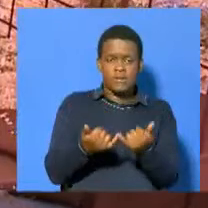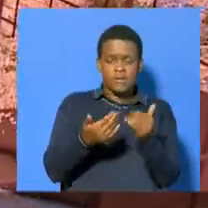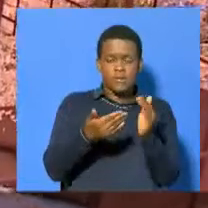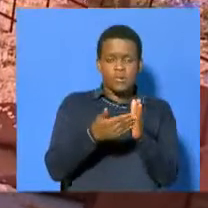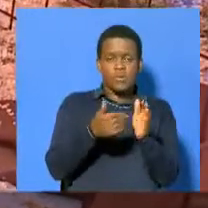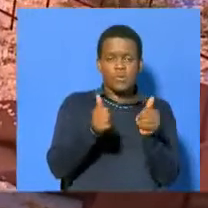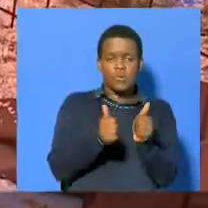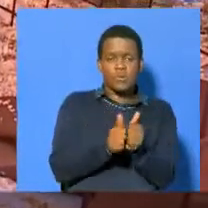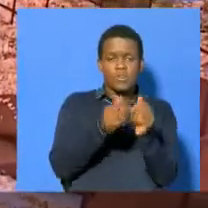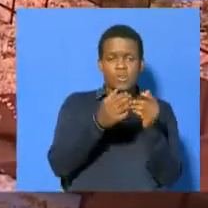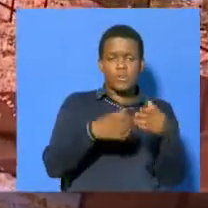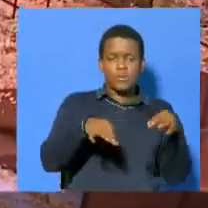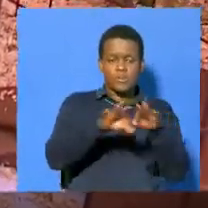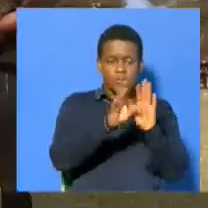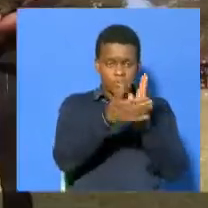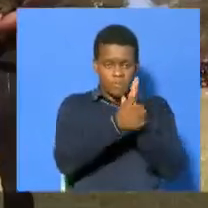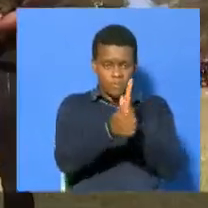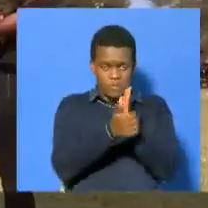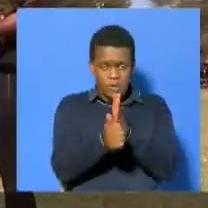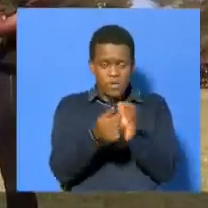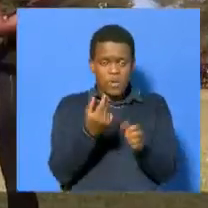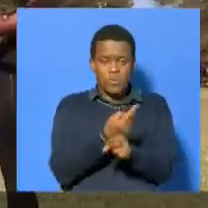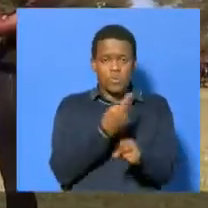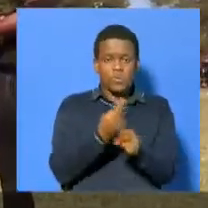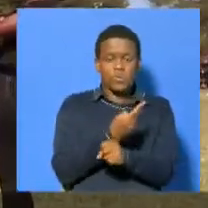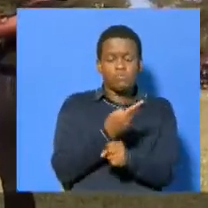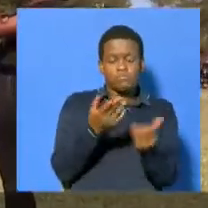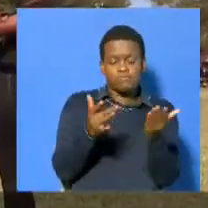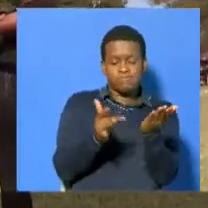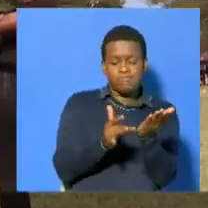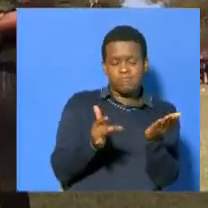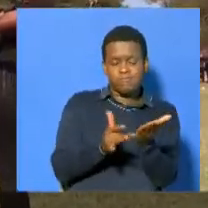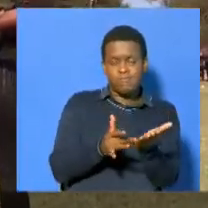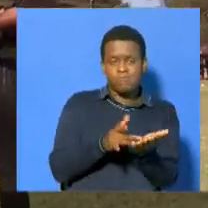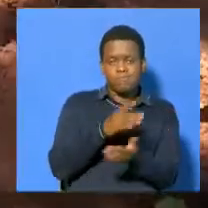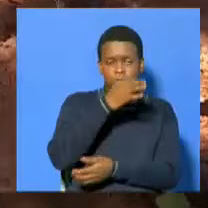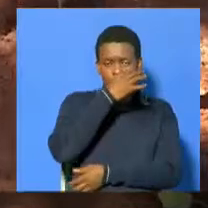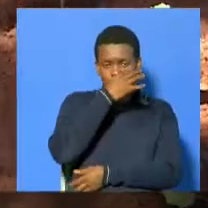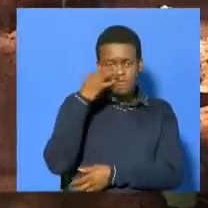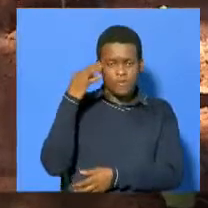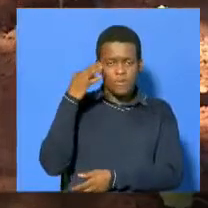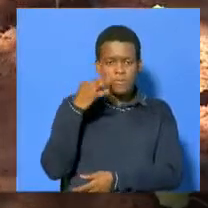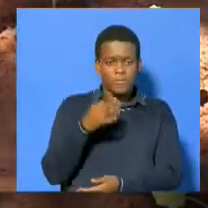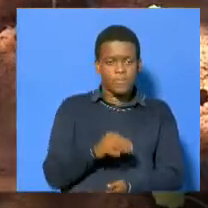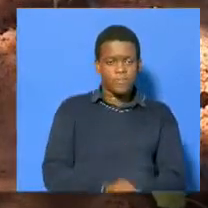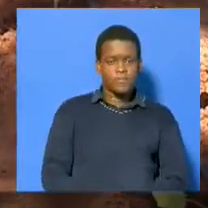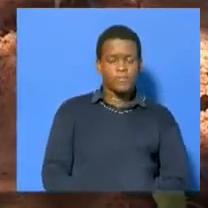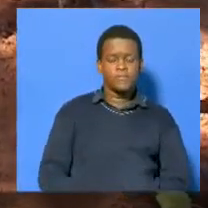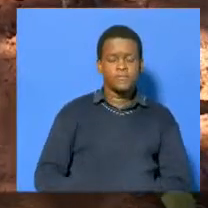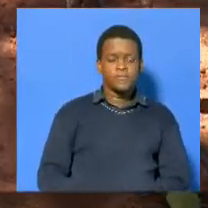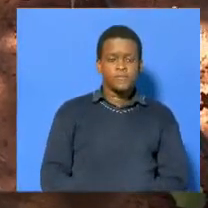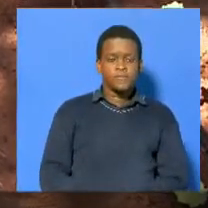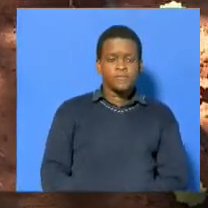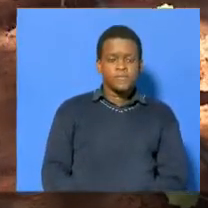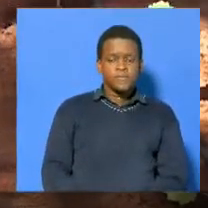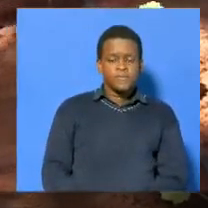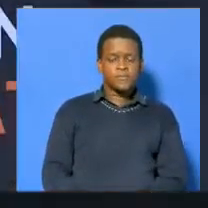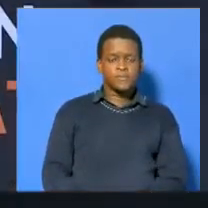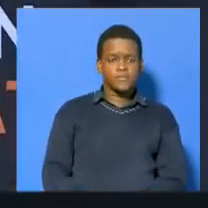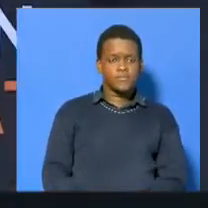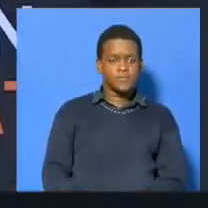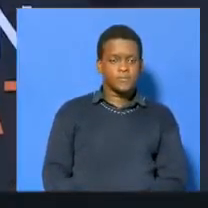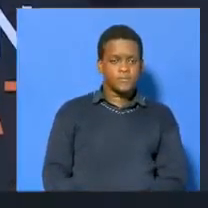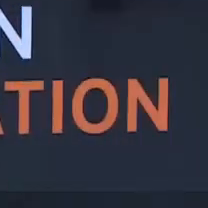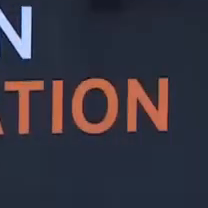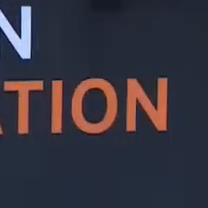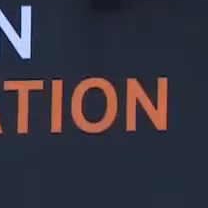key skills and using modern farming technologies. Emmanuel Rapua, BTV News,